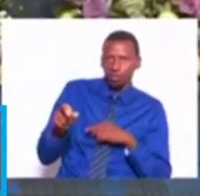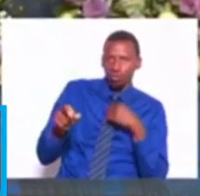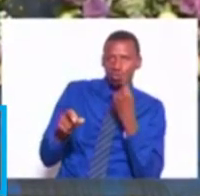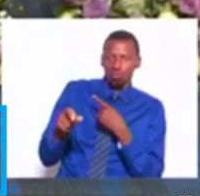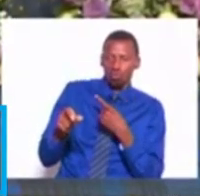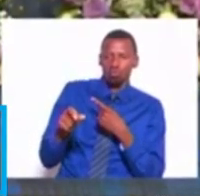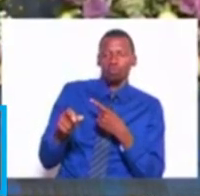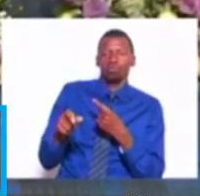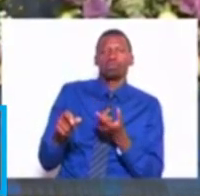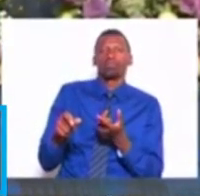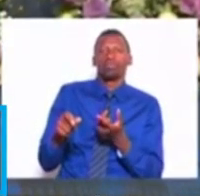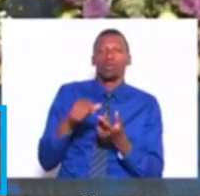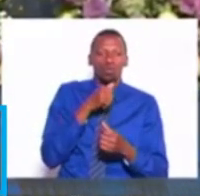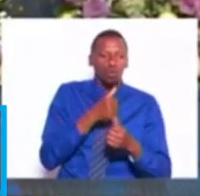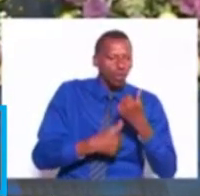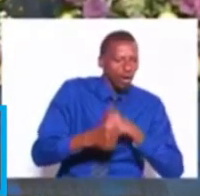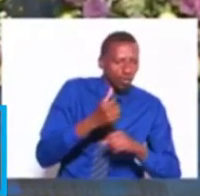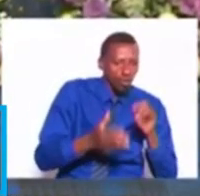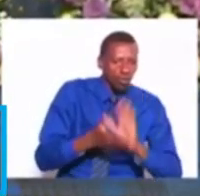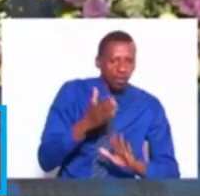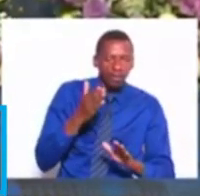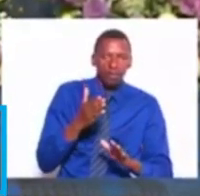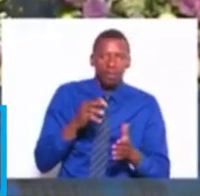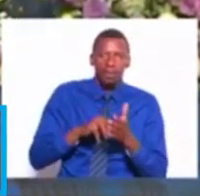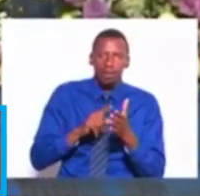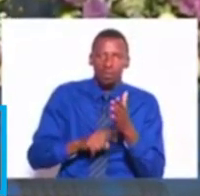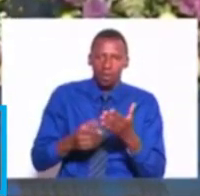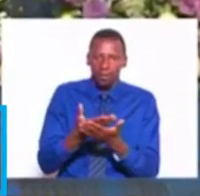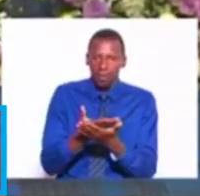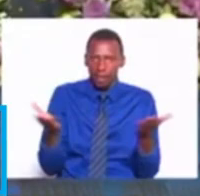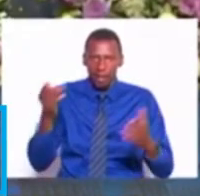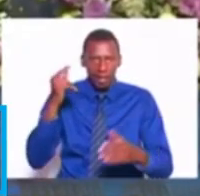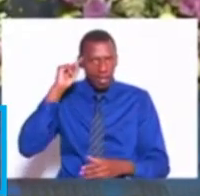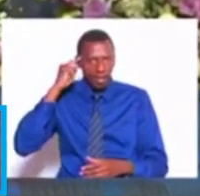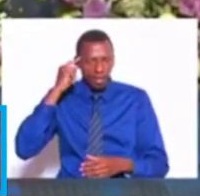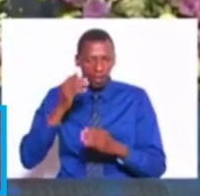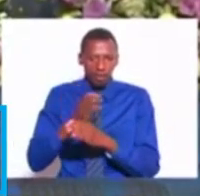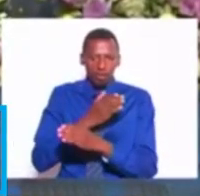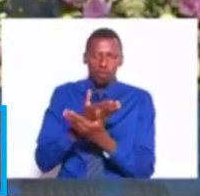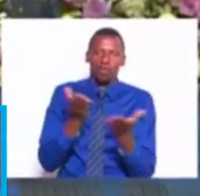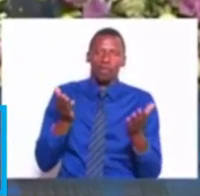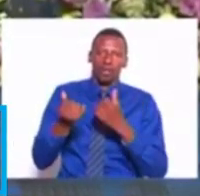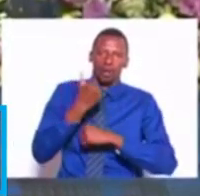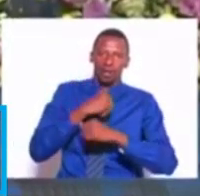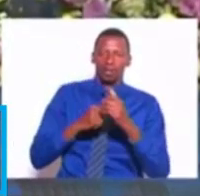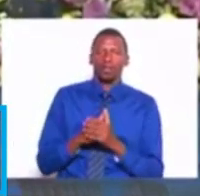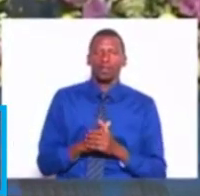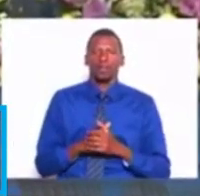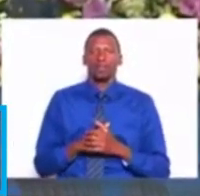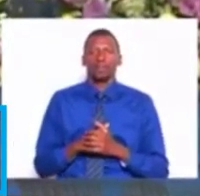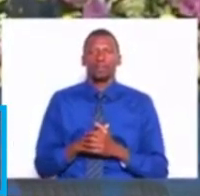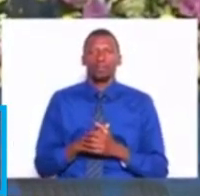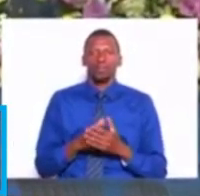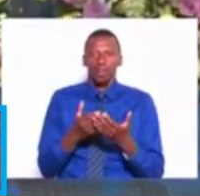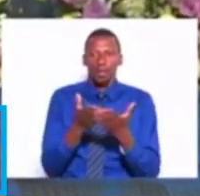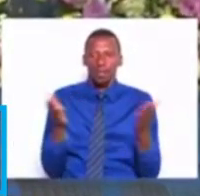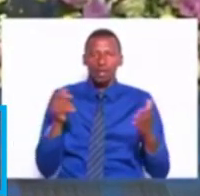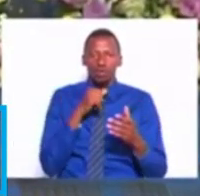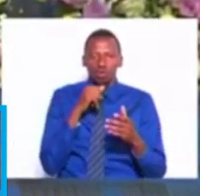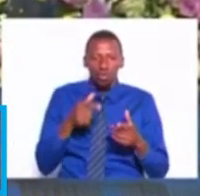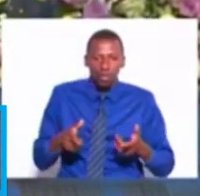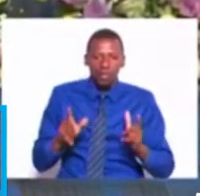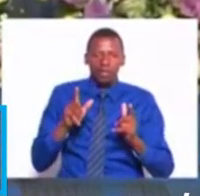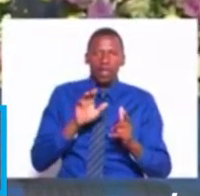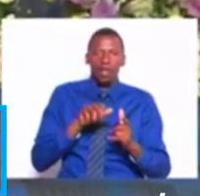is non-reactive, in the sense that they think before they act. They don't let their